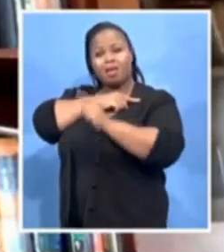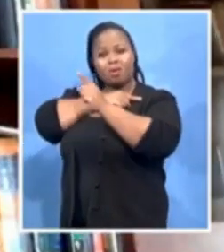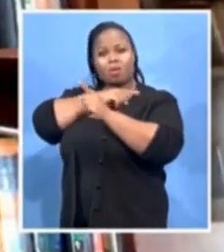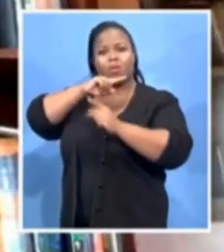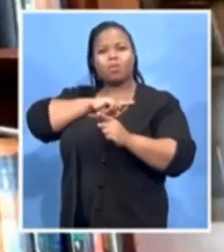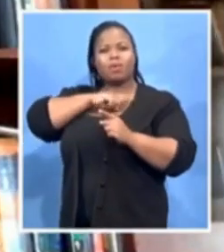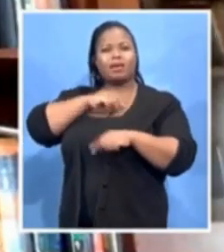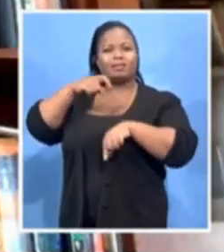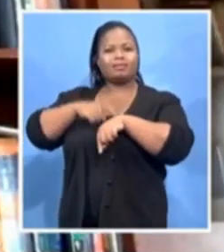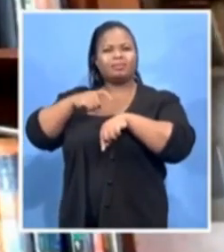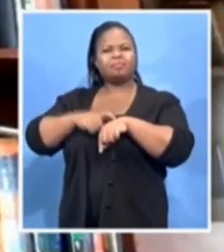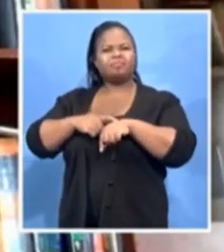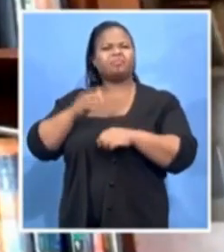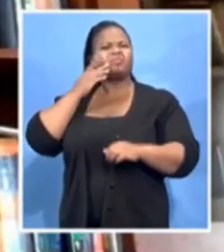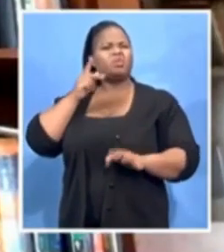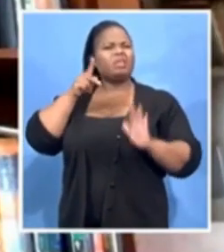coup d'etats